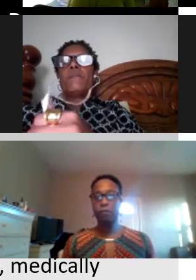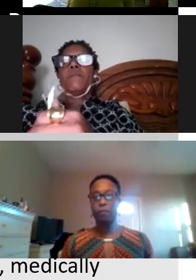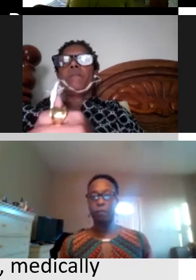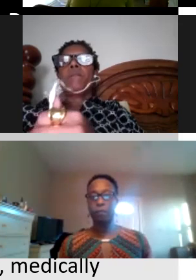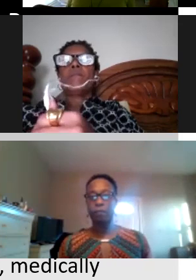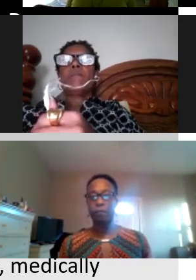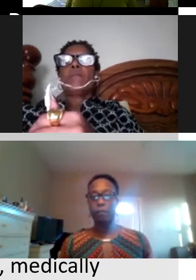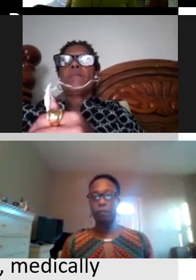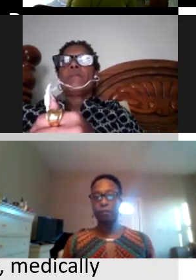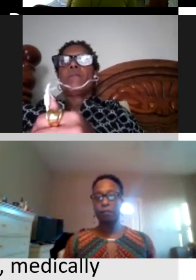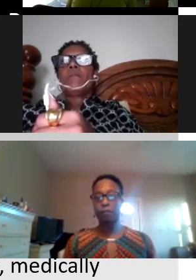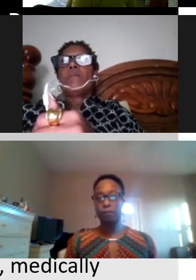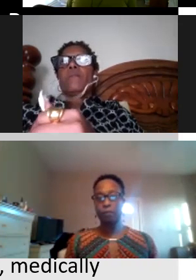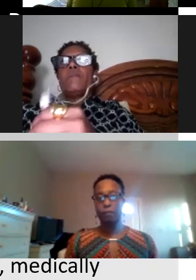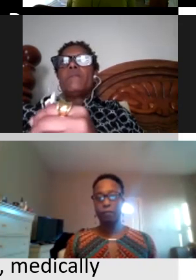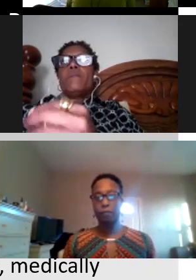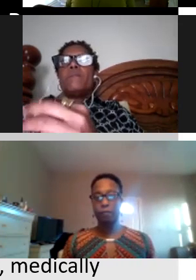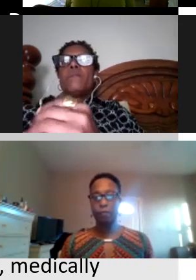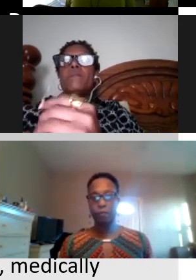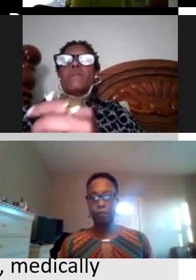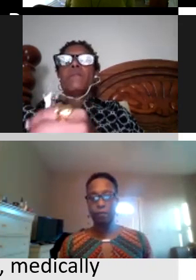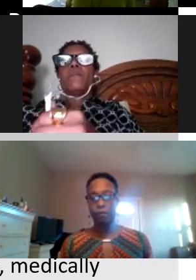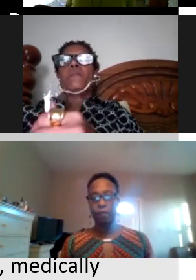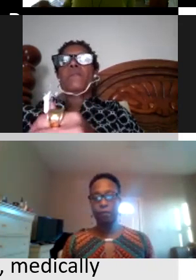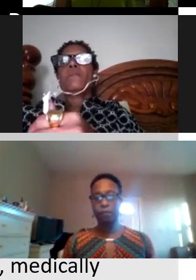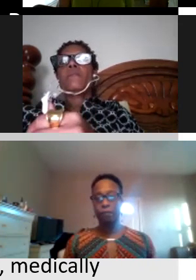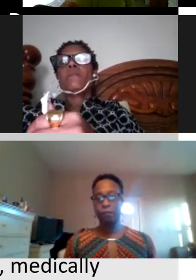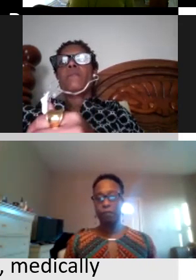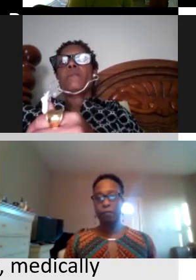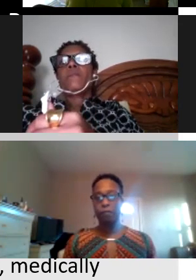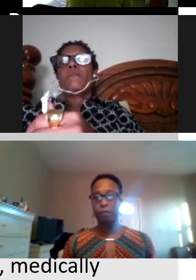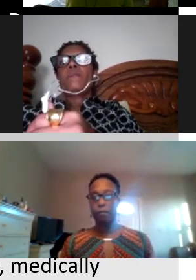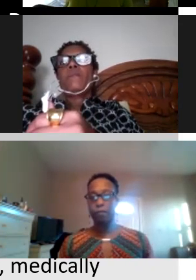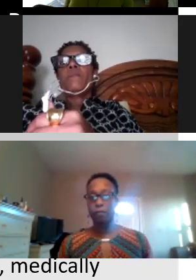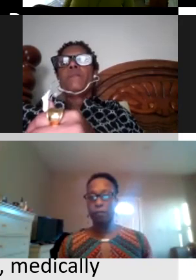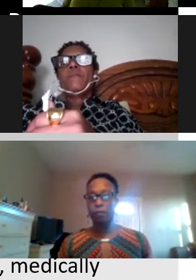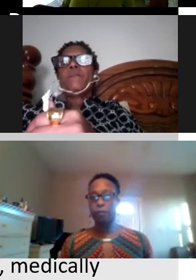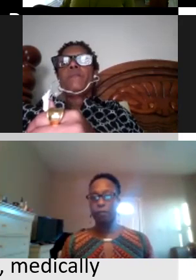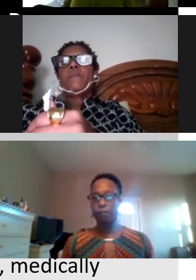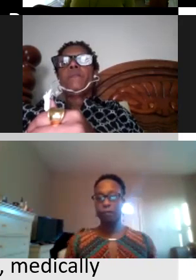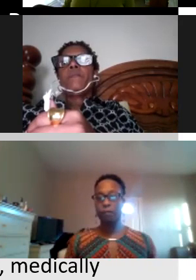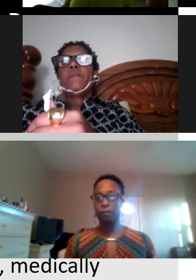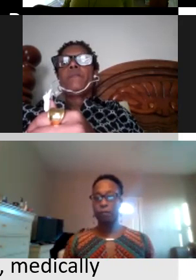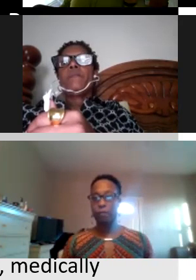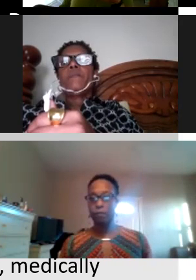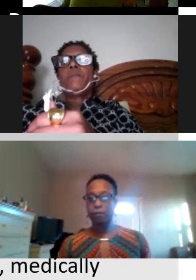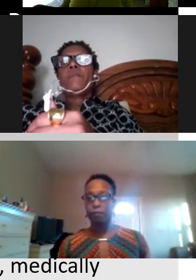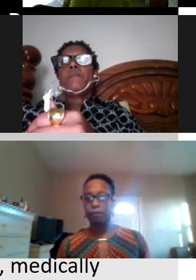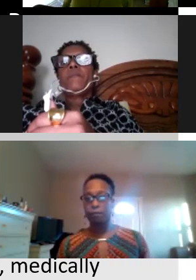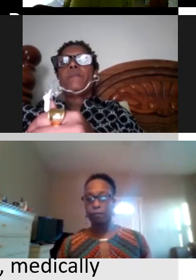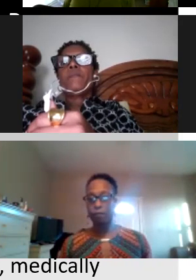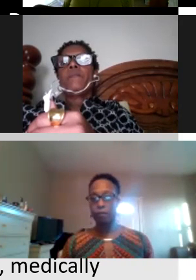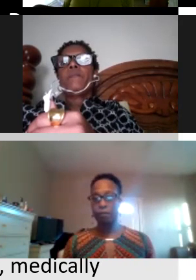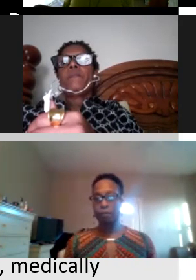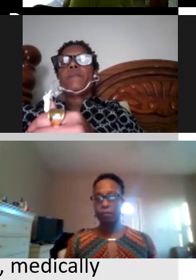some you know, people talk about this recently. And we have the single payer. But here's what I'm going to tell you, is that we're not going to talk any more